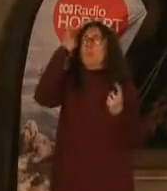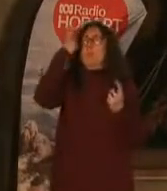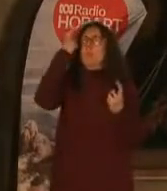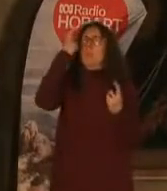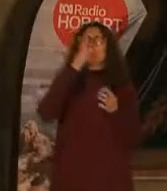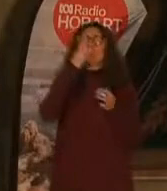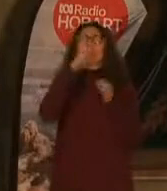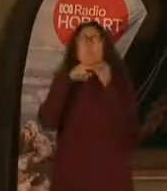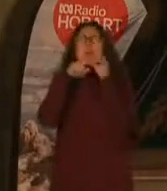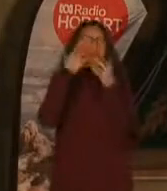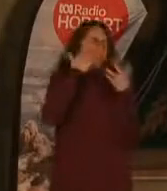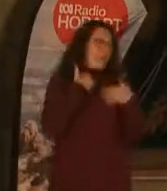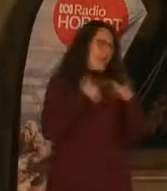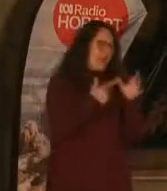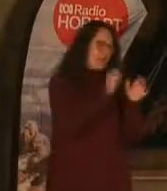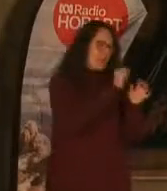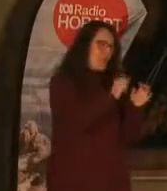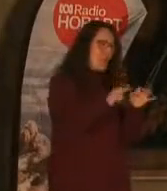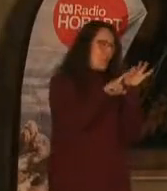I don't know that there is